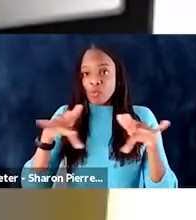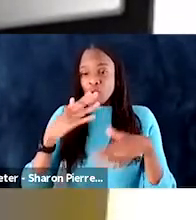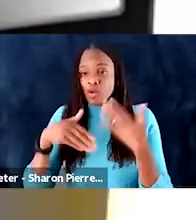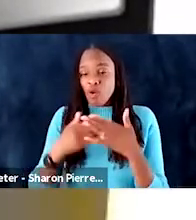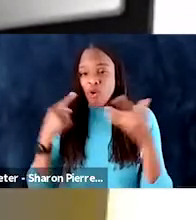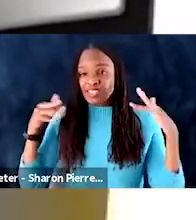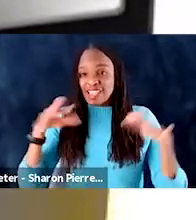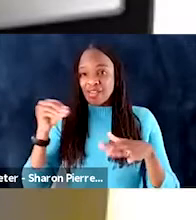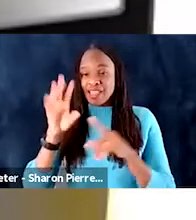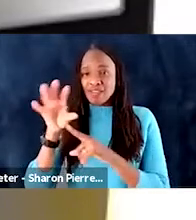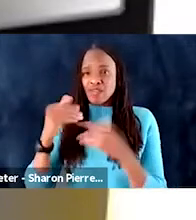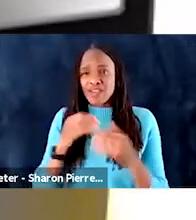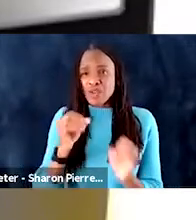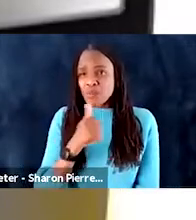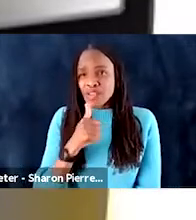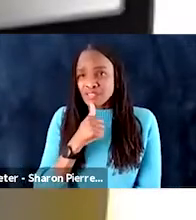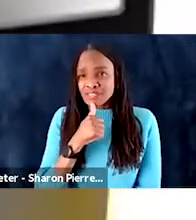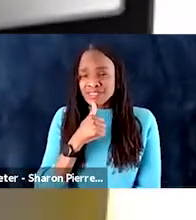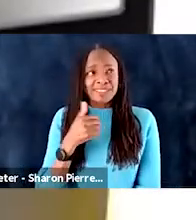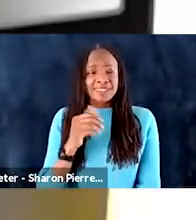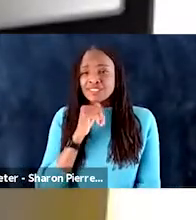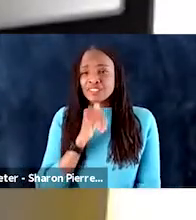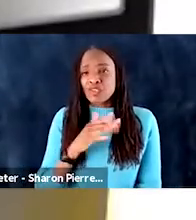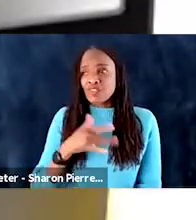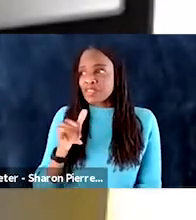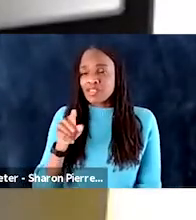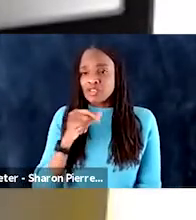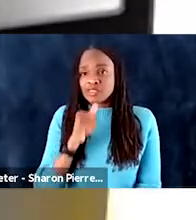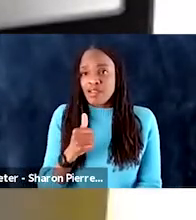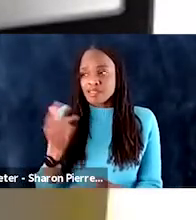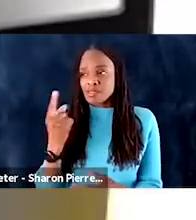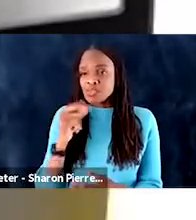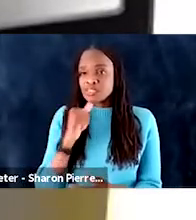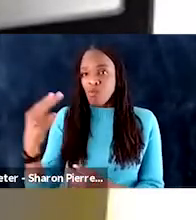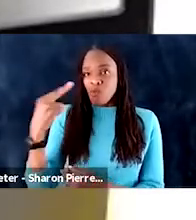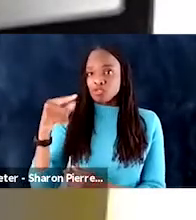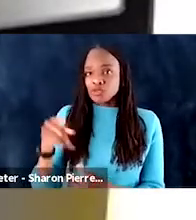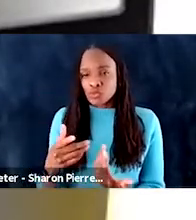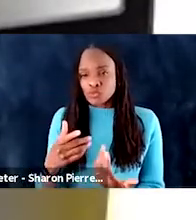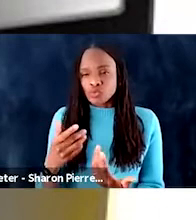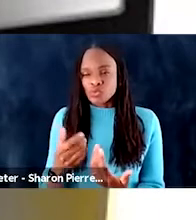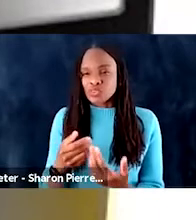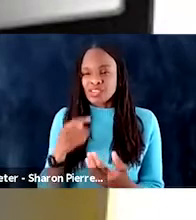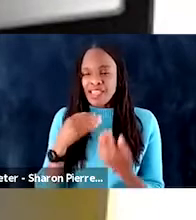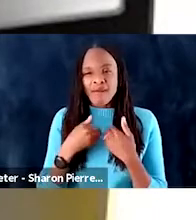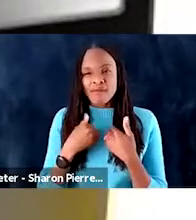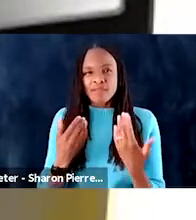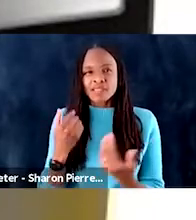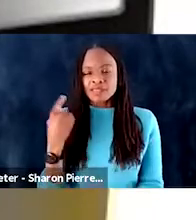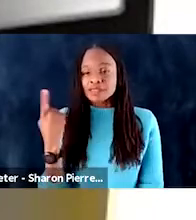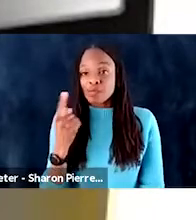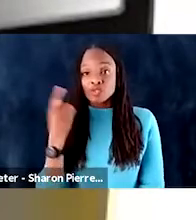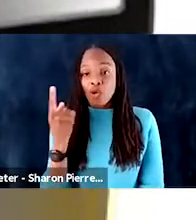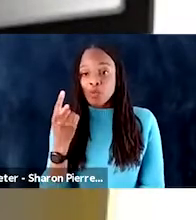privacy. There's no ability to feel like you're not being watched. It is this constant repeat of somebody is watching you,